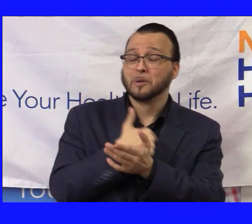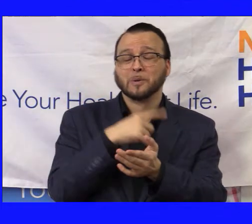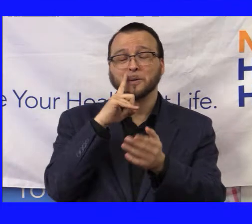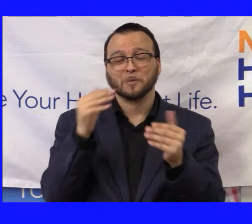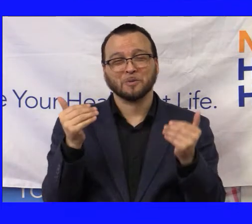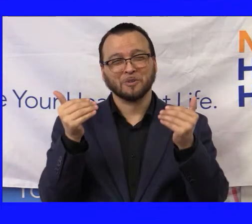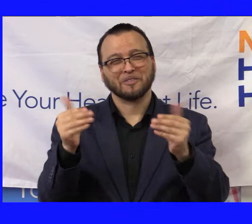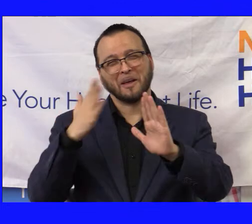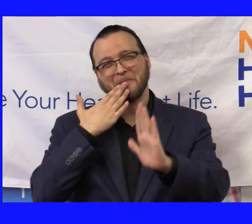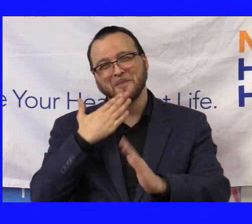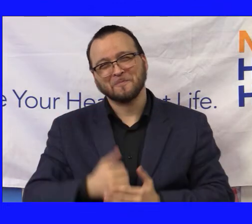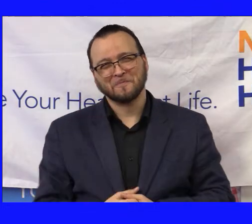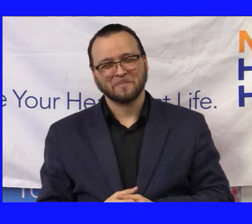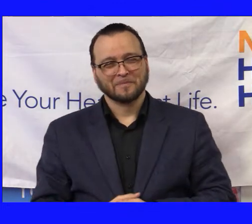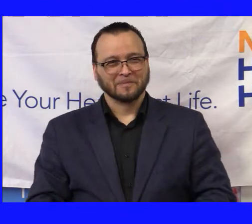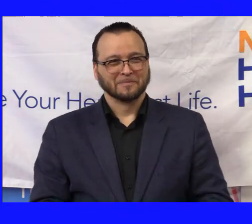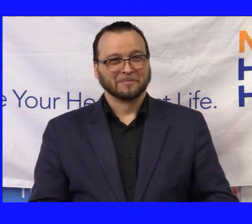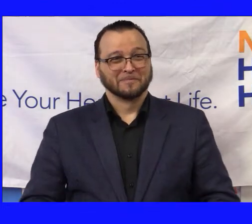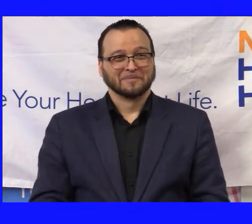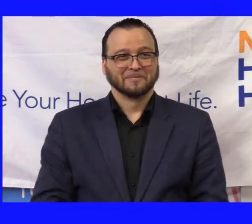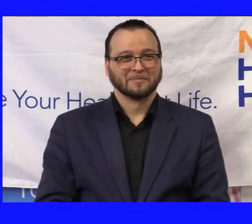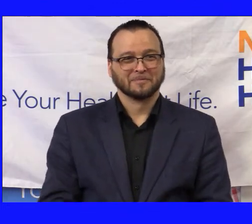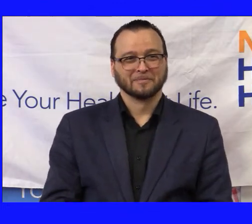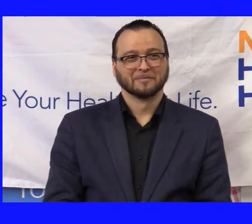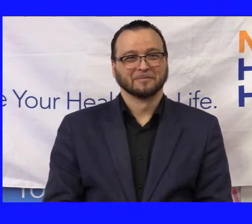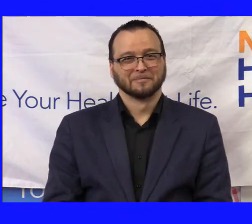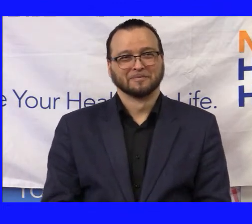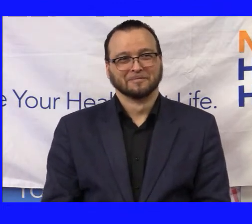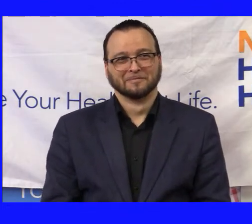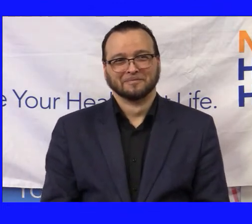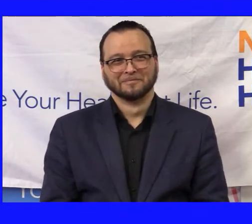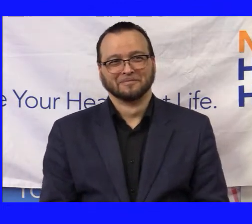and we will move on. Thank you. Okay, thank you.